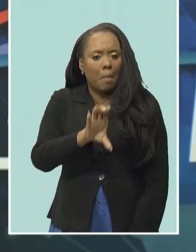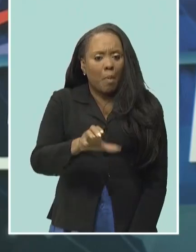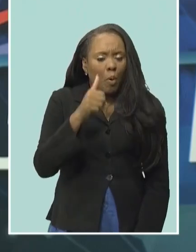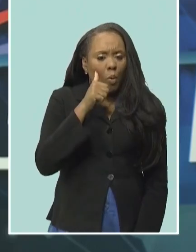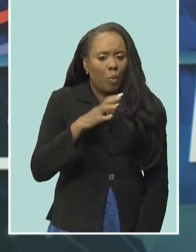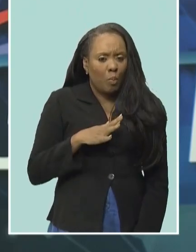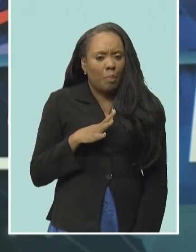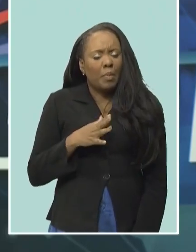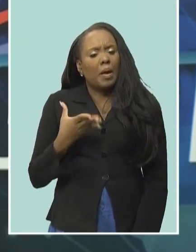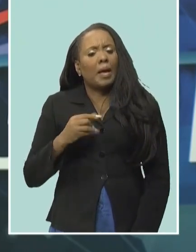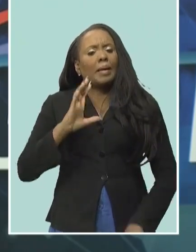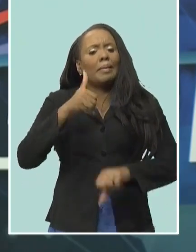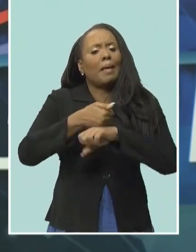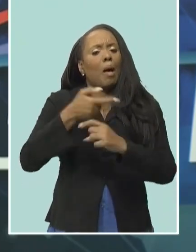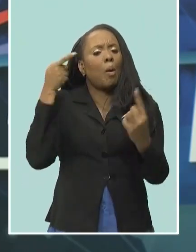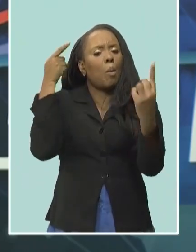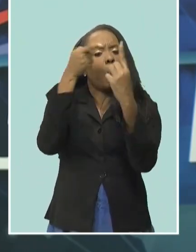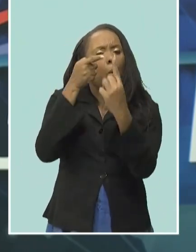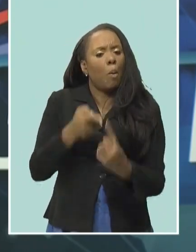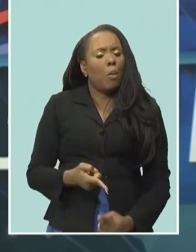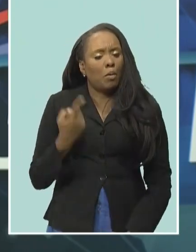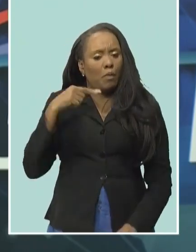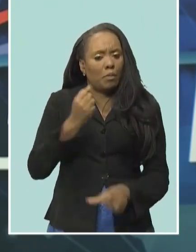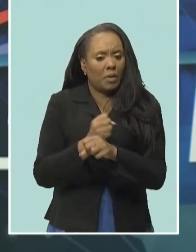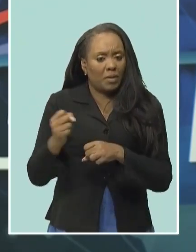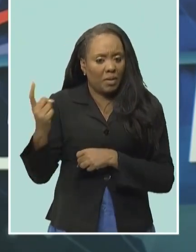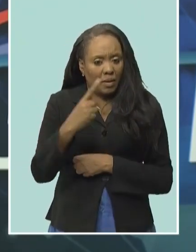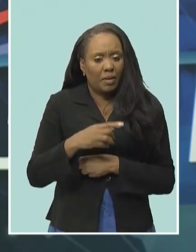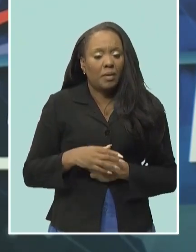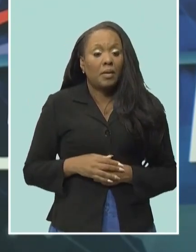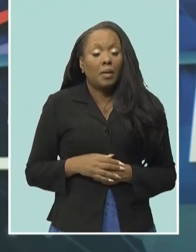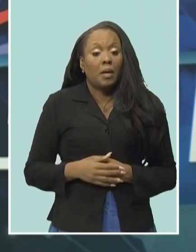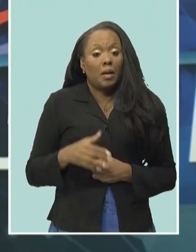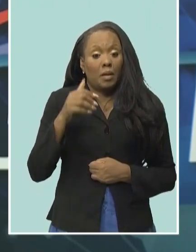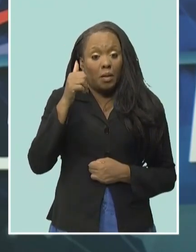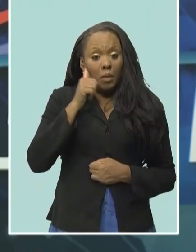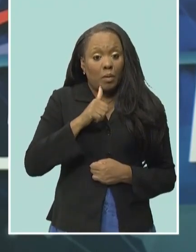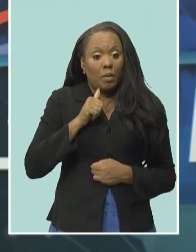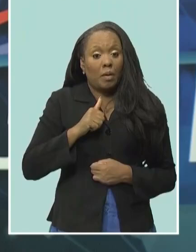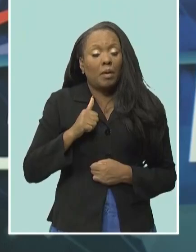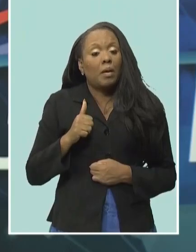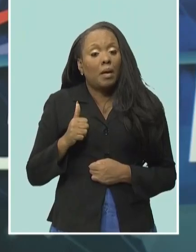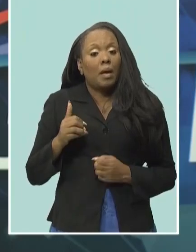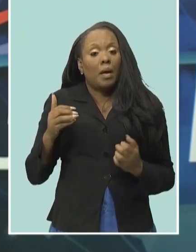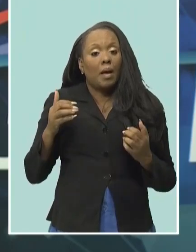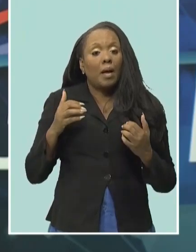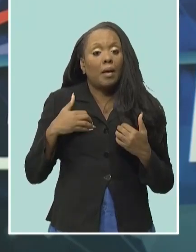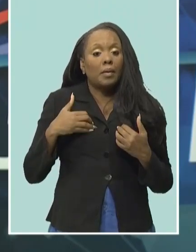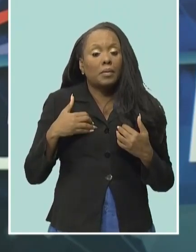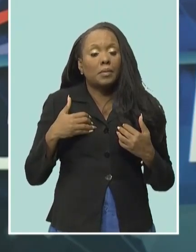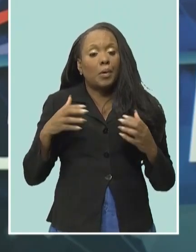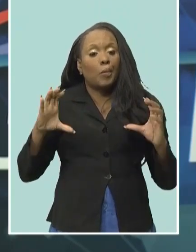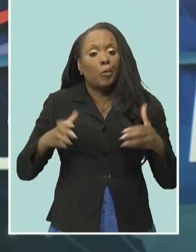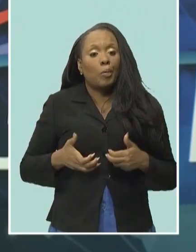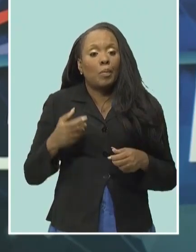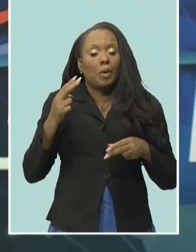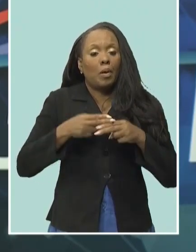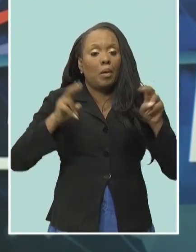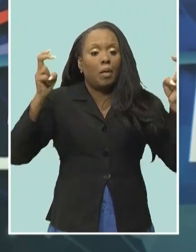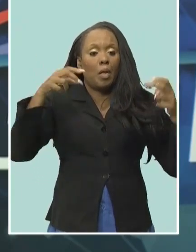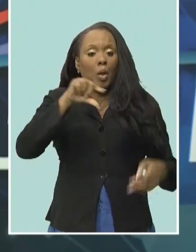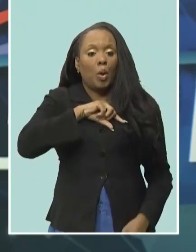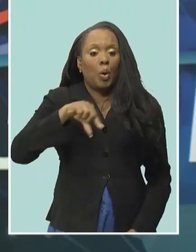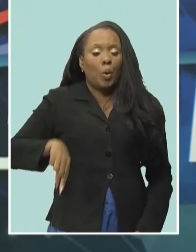for 2023. Kamisha King of Queen Mindset will be doing so through an upcoming Write the Vision conference set for